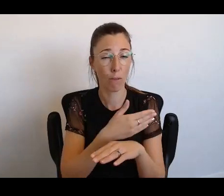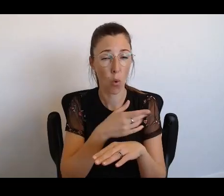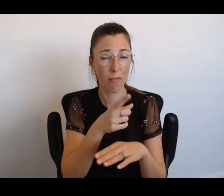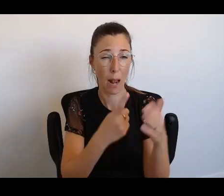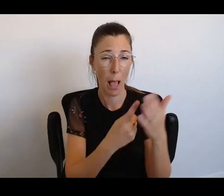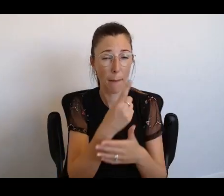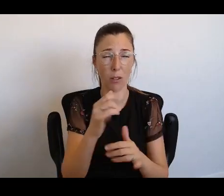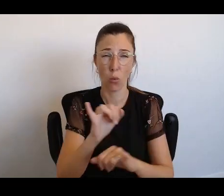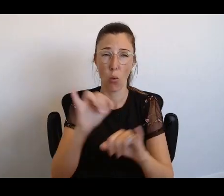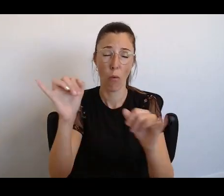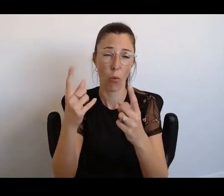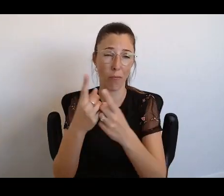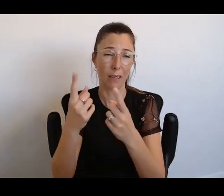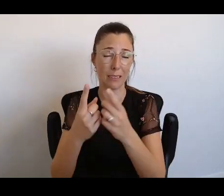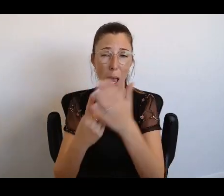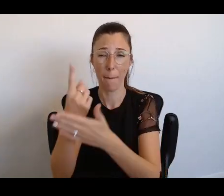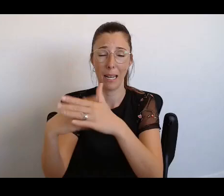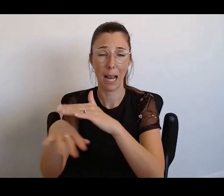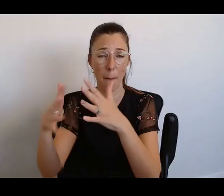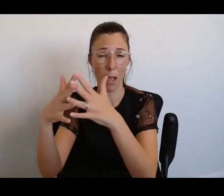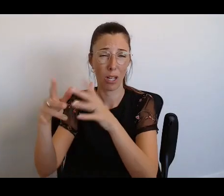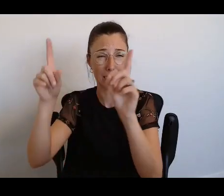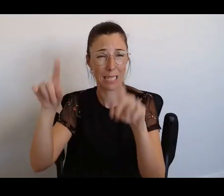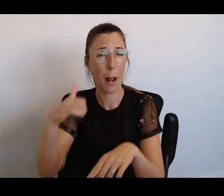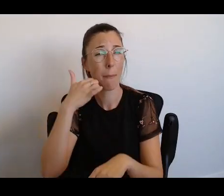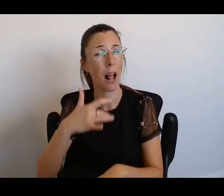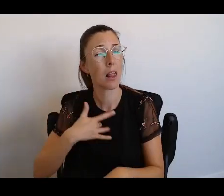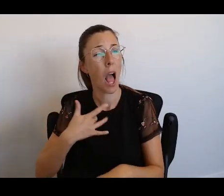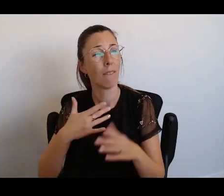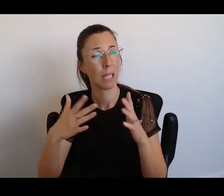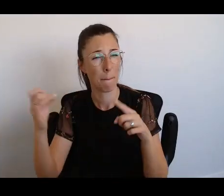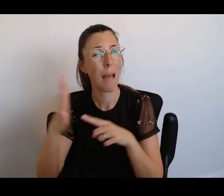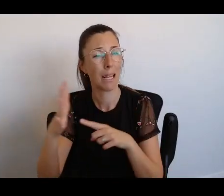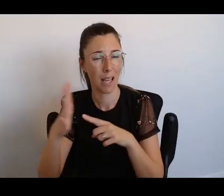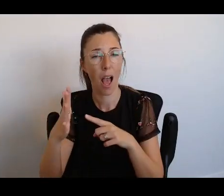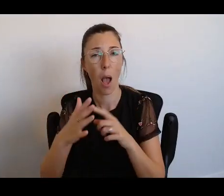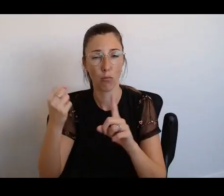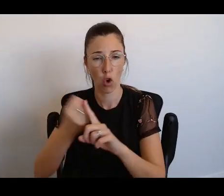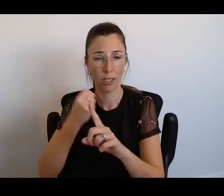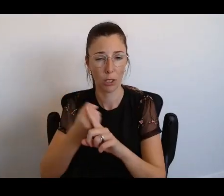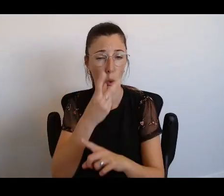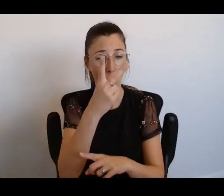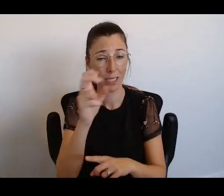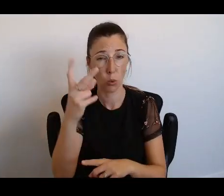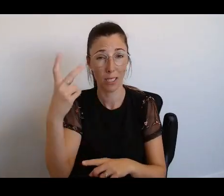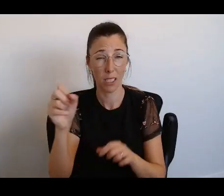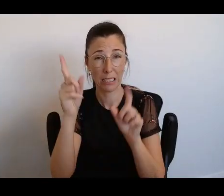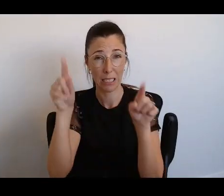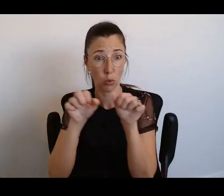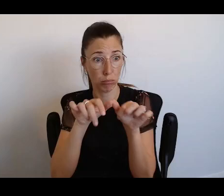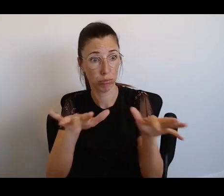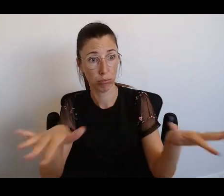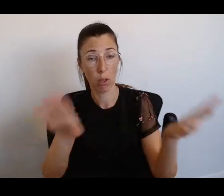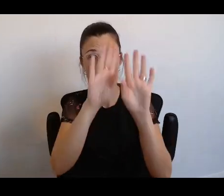prompted the Black Lives Matter protests. In 2020, the wave of Black Lives Matter movements across the globe unfolded.